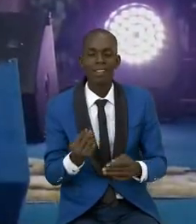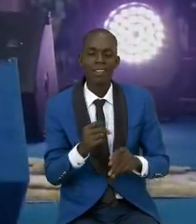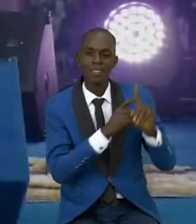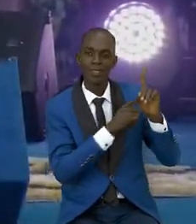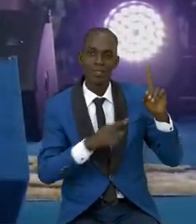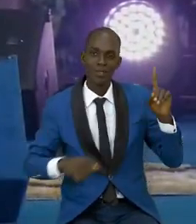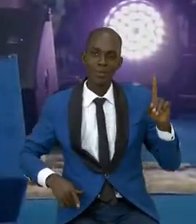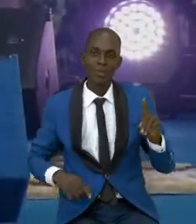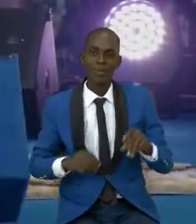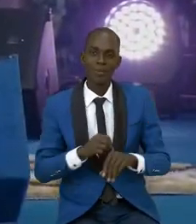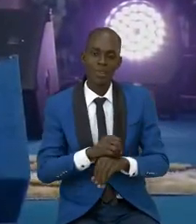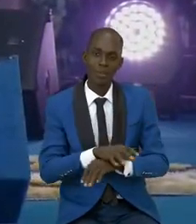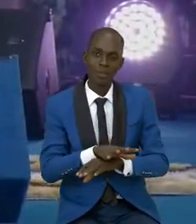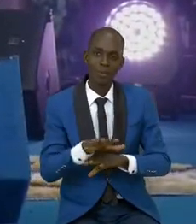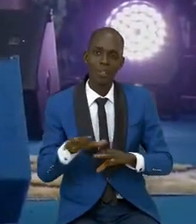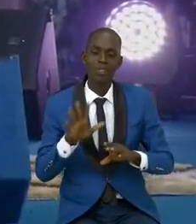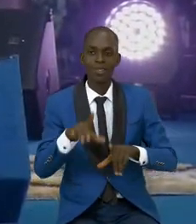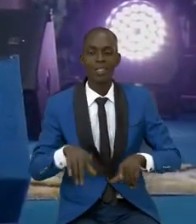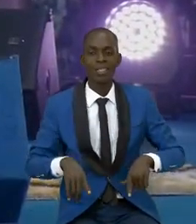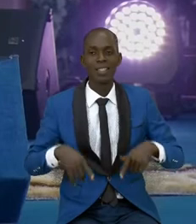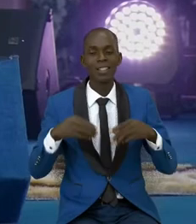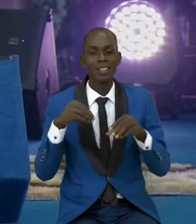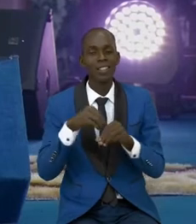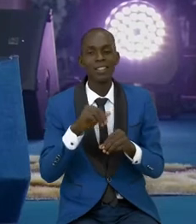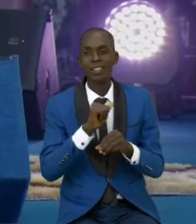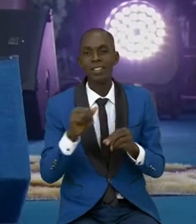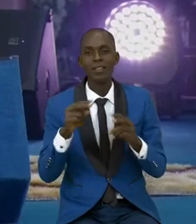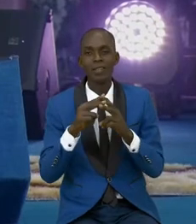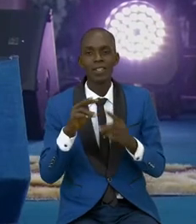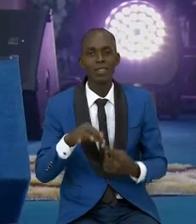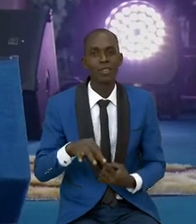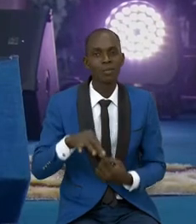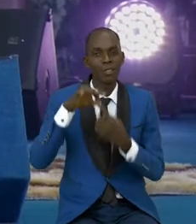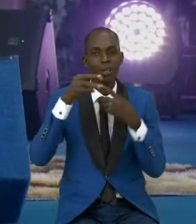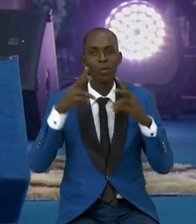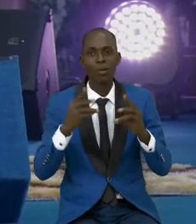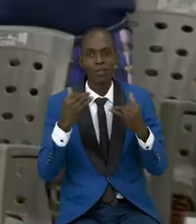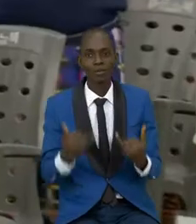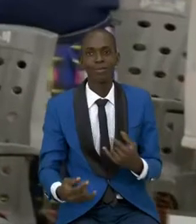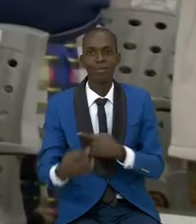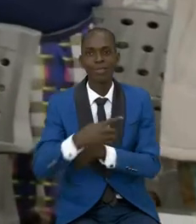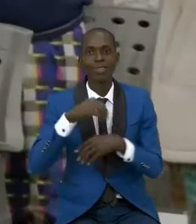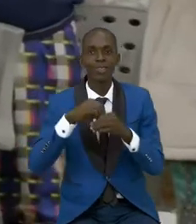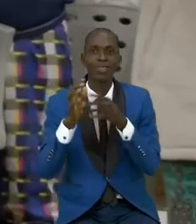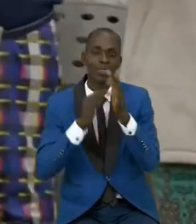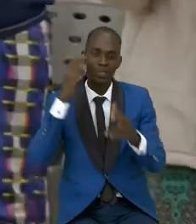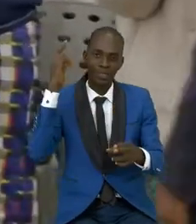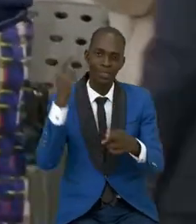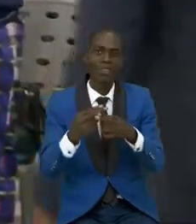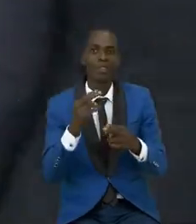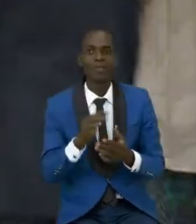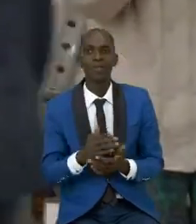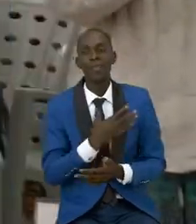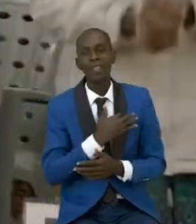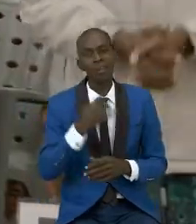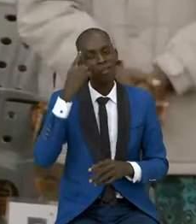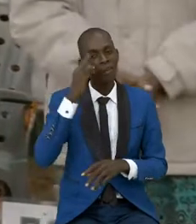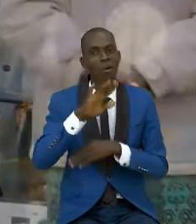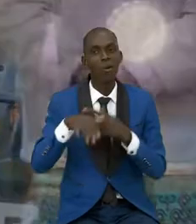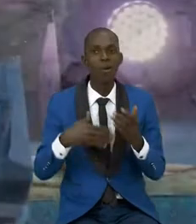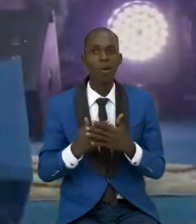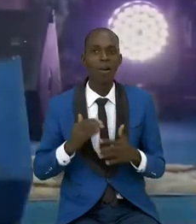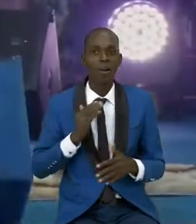your life in a very special way today, in Jesus' name. And for all our